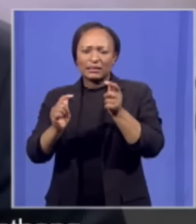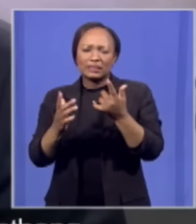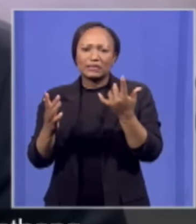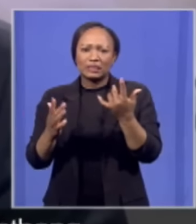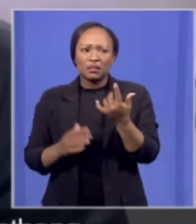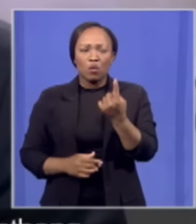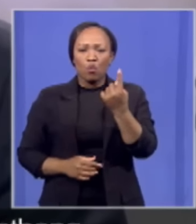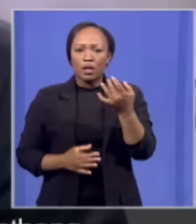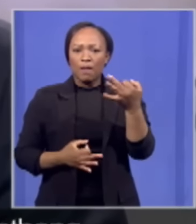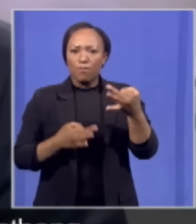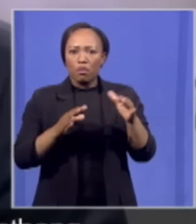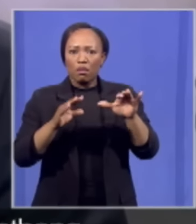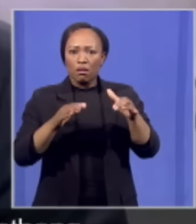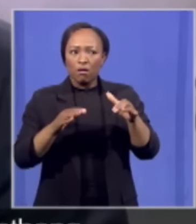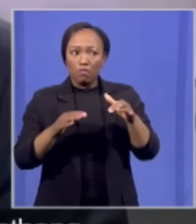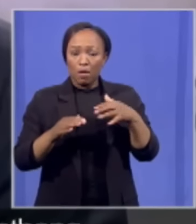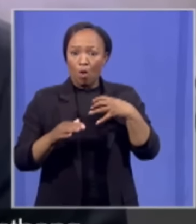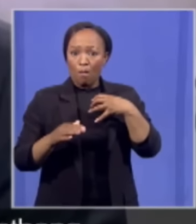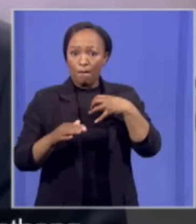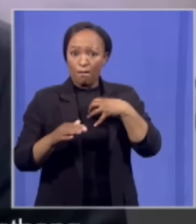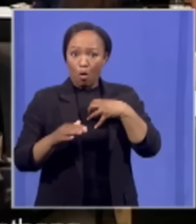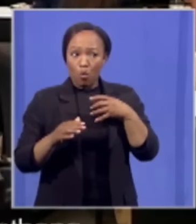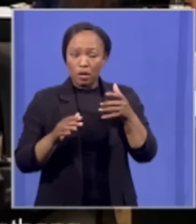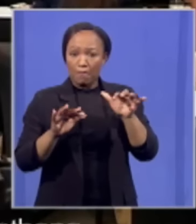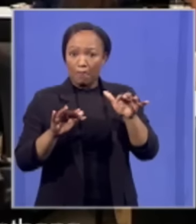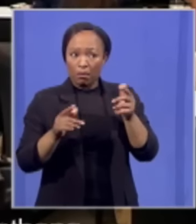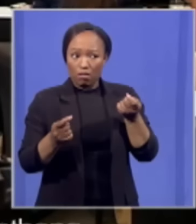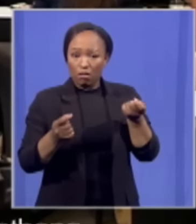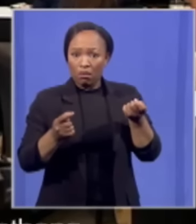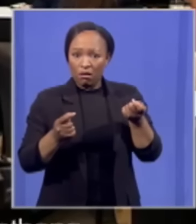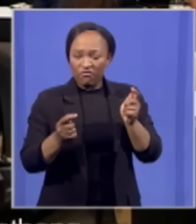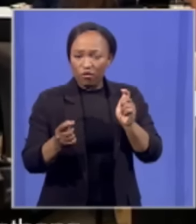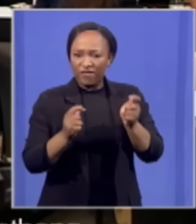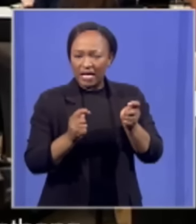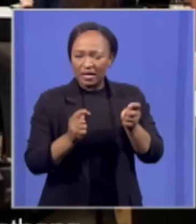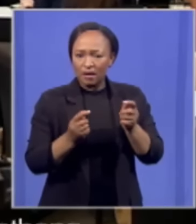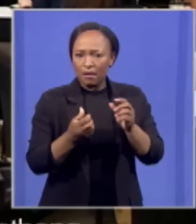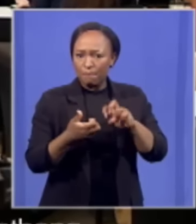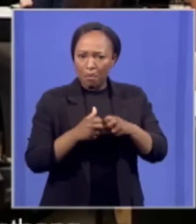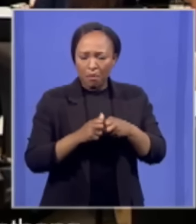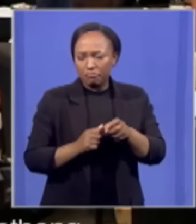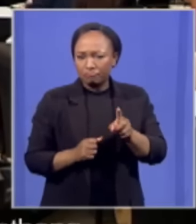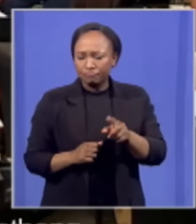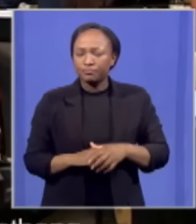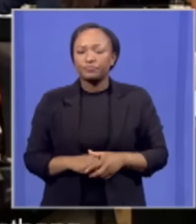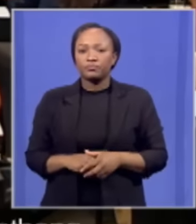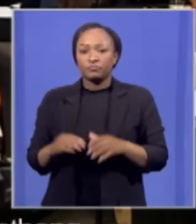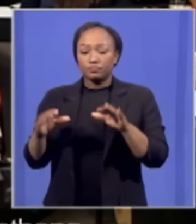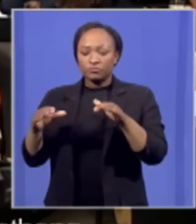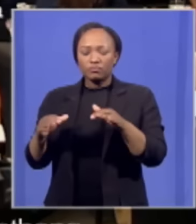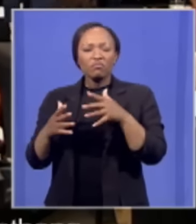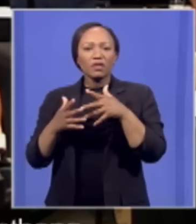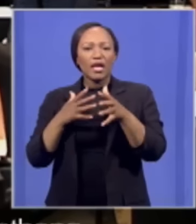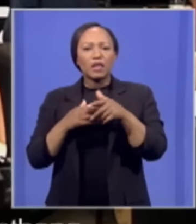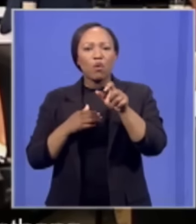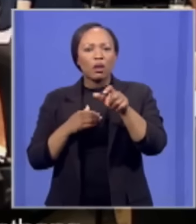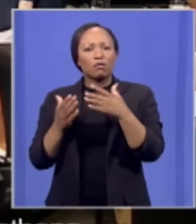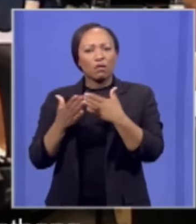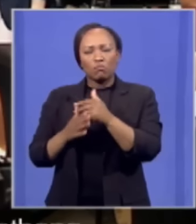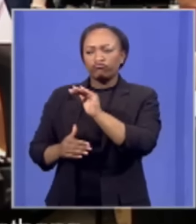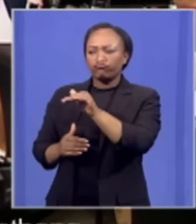South Africa that has got all the people that can fix the problem. Unite for Change e re mang kapa mang a ka nna ikopanya le mokgatlo ona molemong wa ho